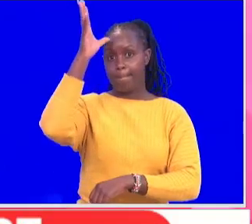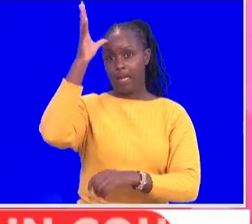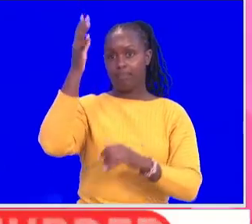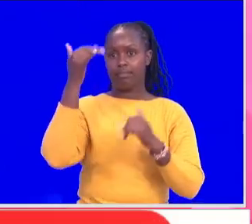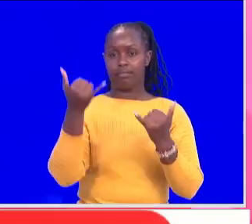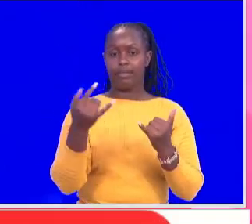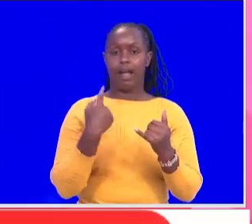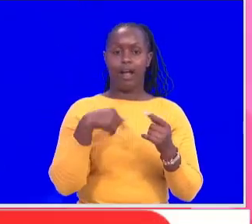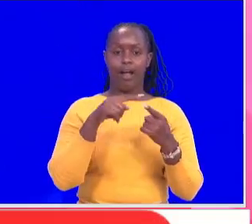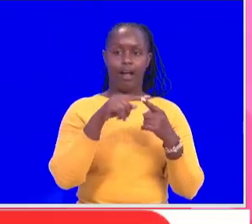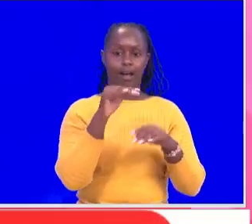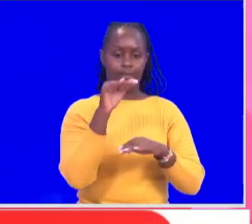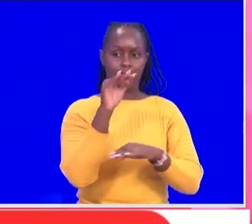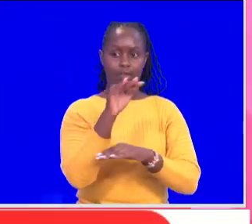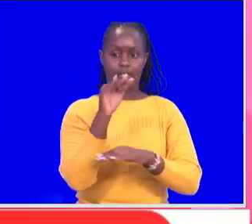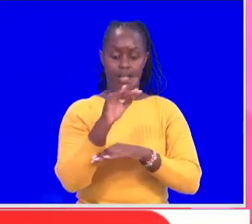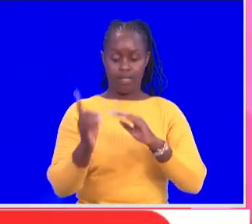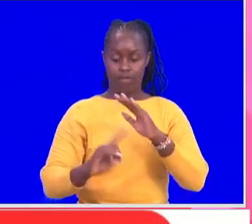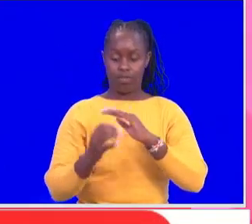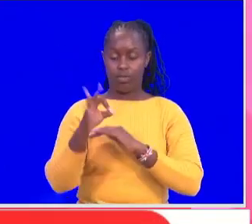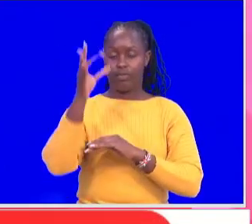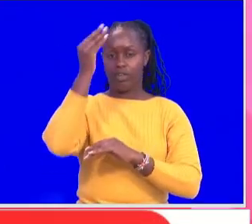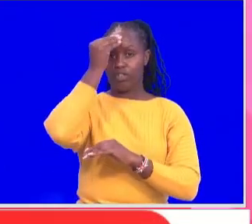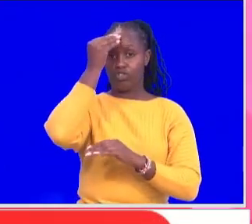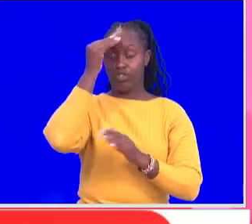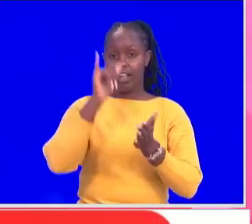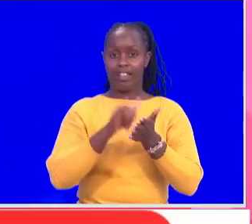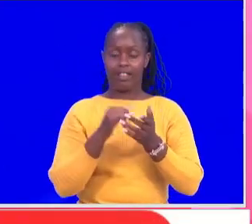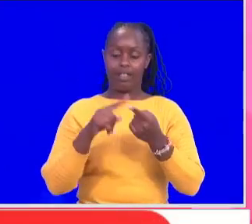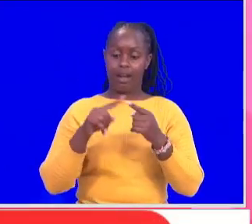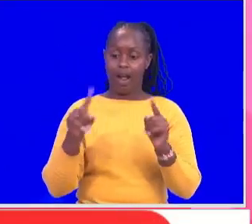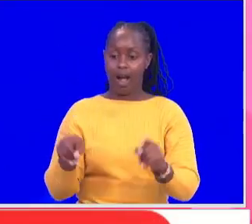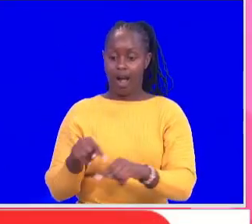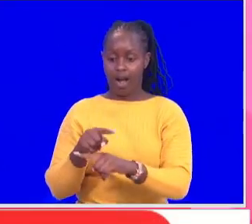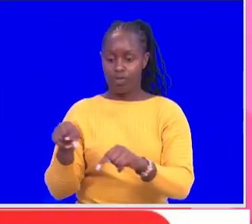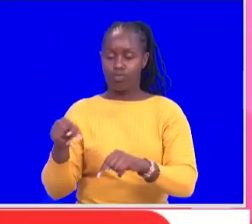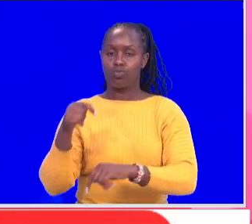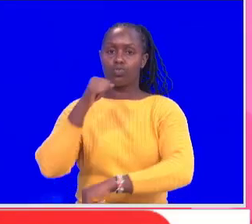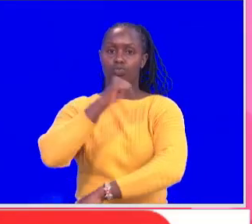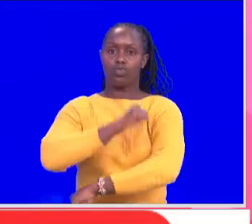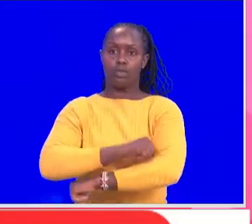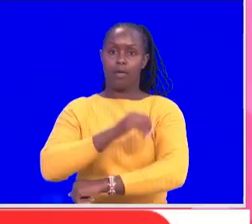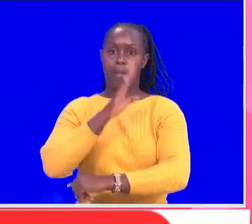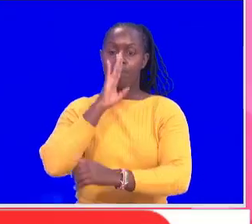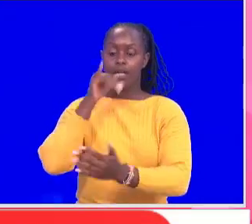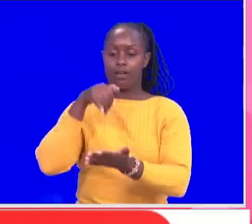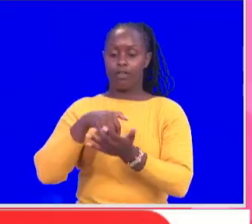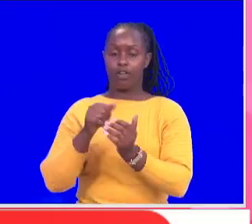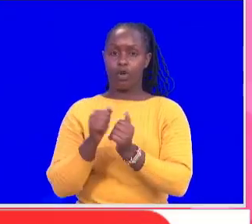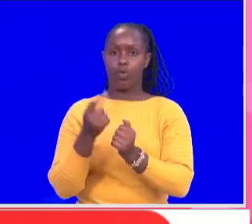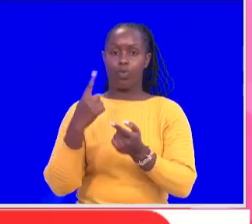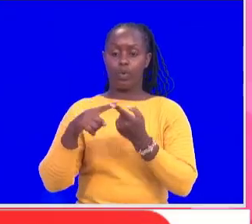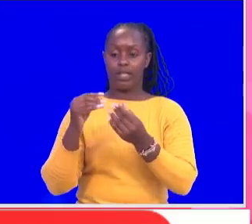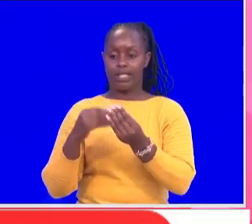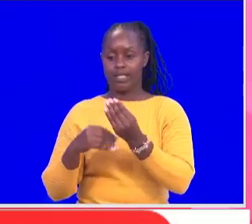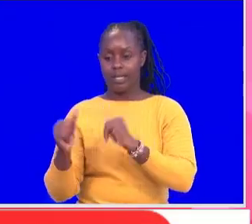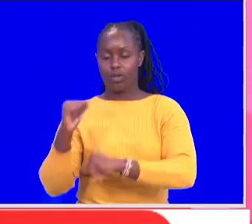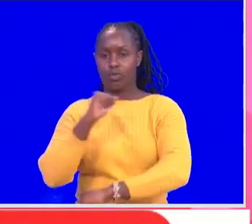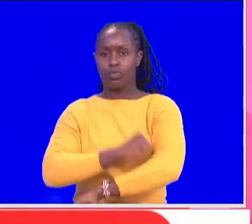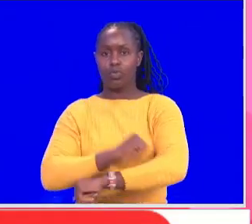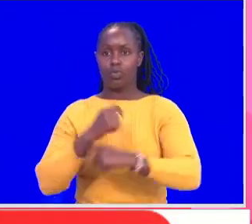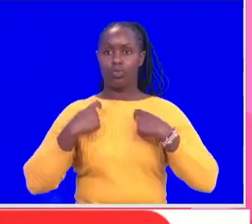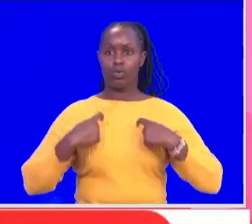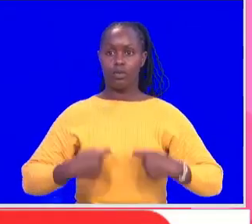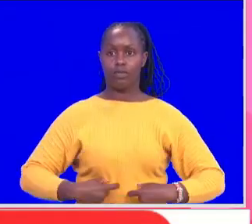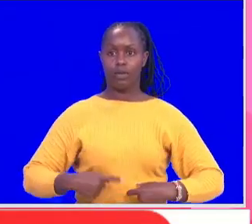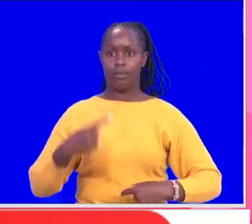The Ministry of Education to review the policy that prohibits schools from being involved in the distribution and sale of school uniforms. They argue that the